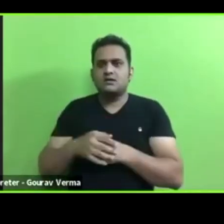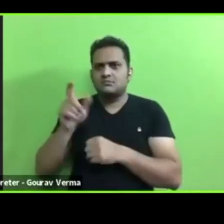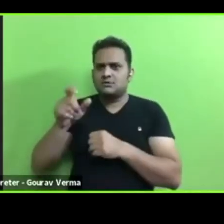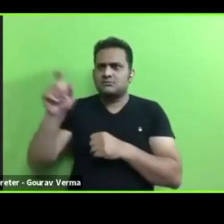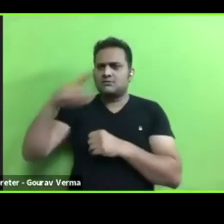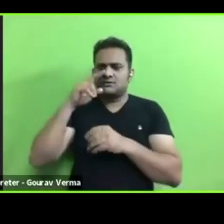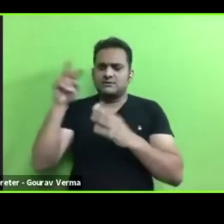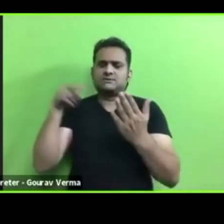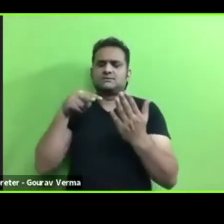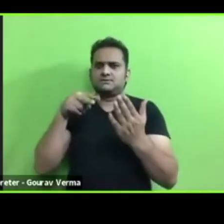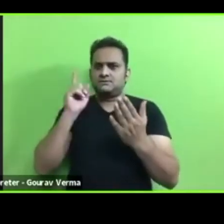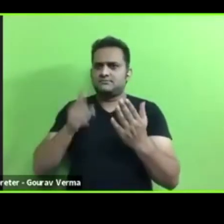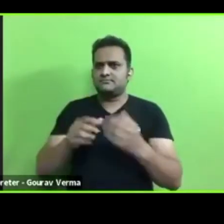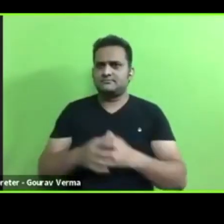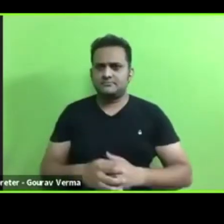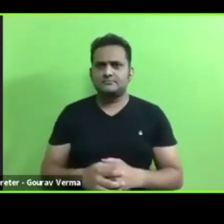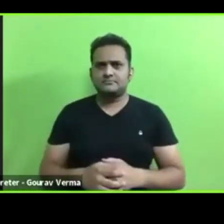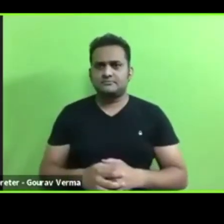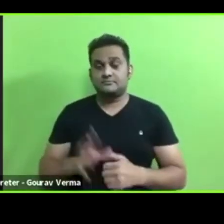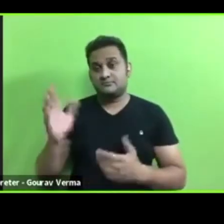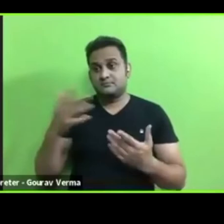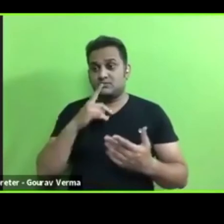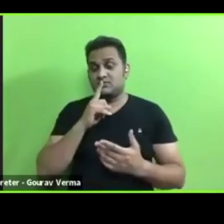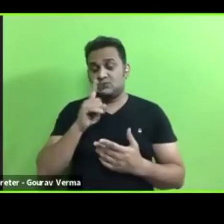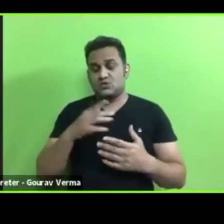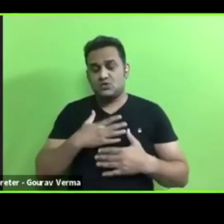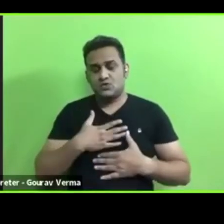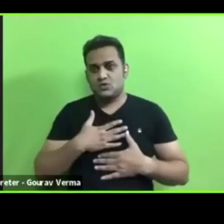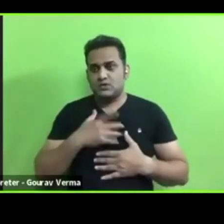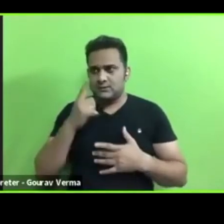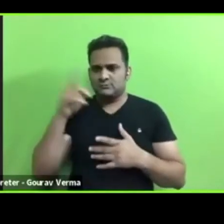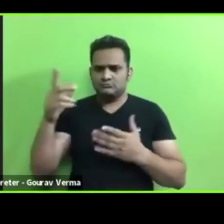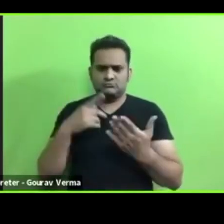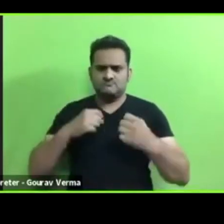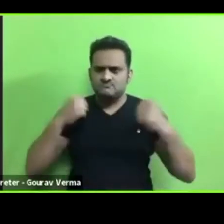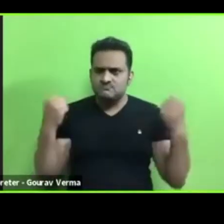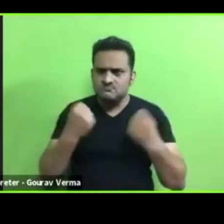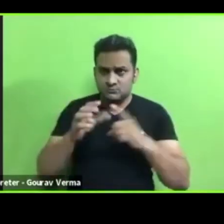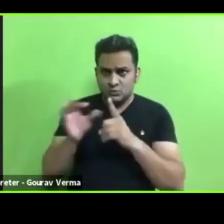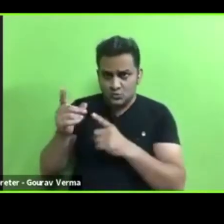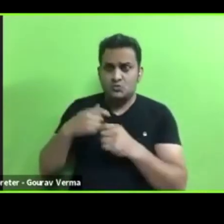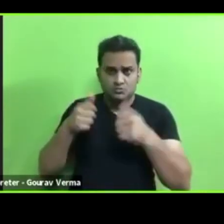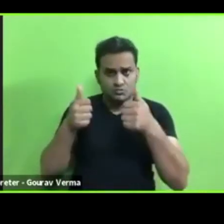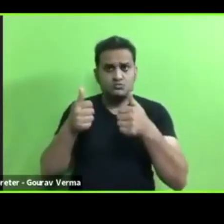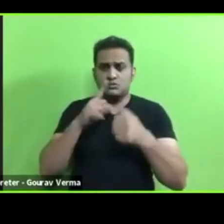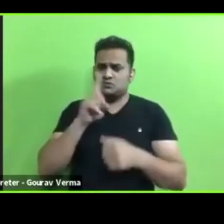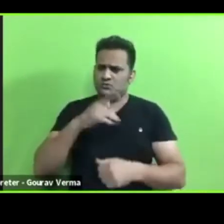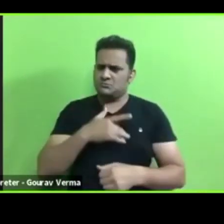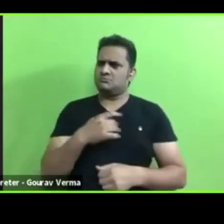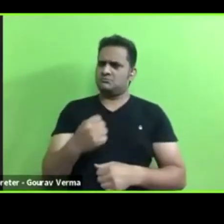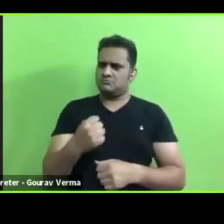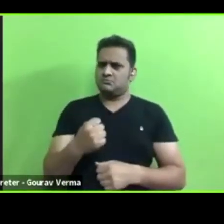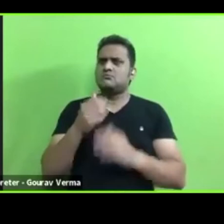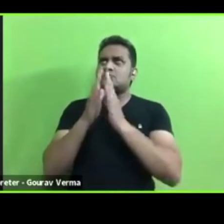the movement. I am extremely delighted to see your persistent effort in this, and I'm confident that God will